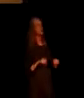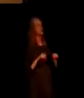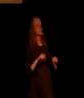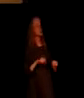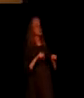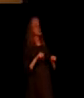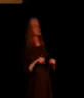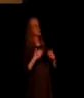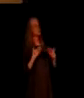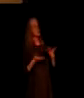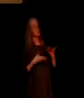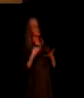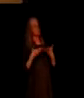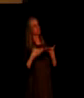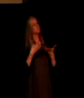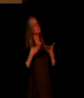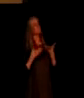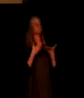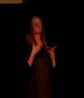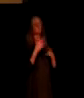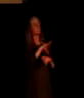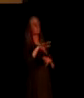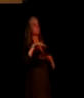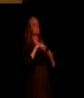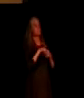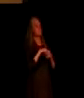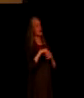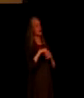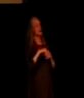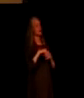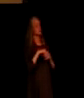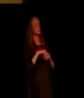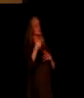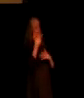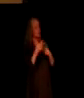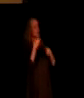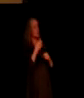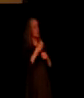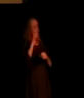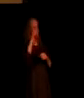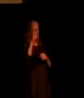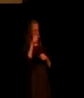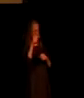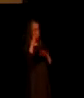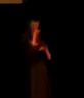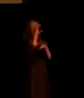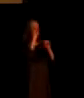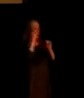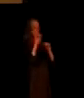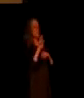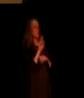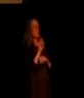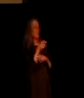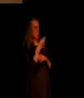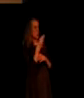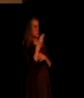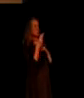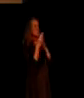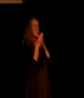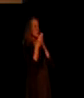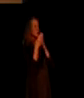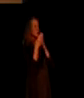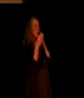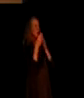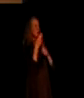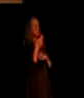eat at the grown-ups table. And so 3 years later, George H.W. Bush